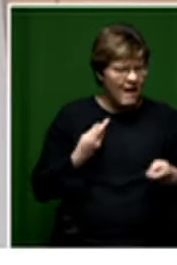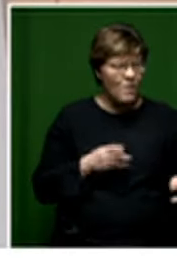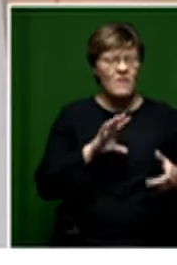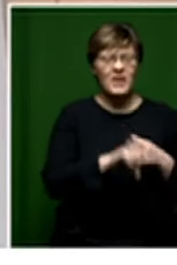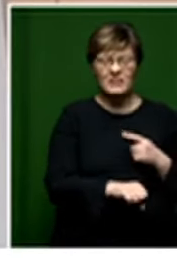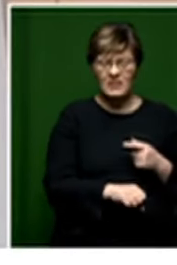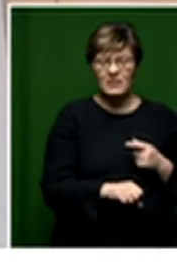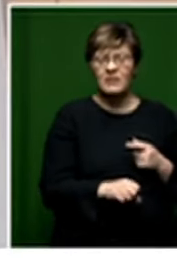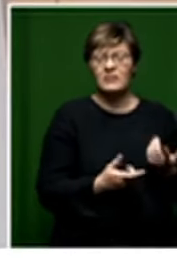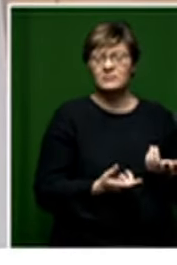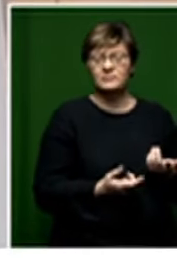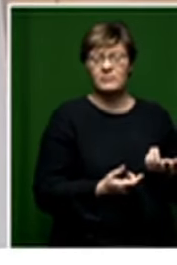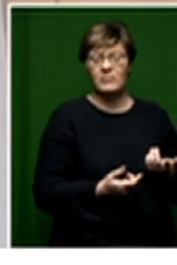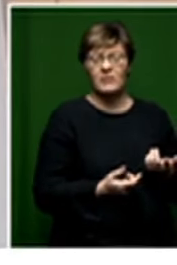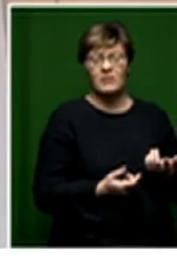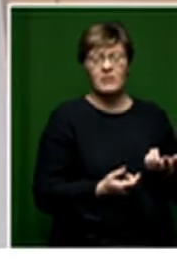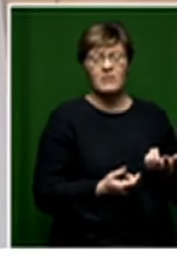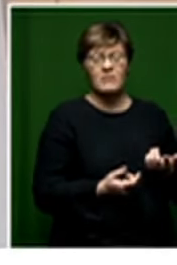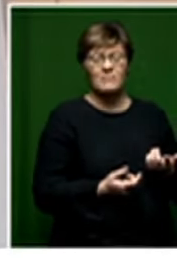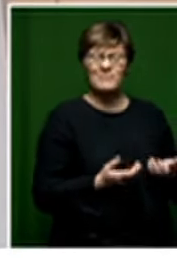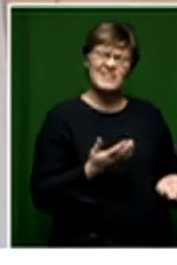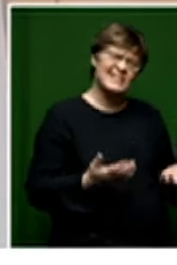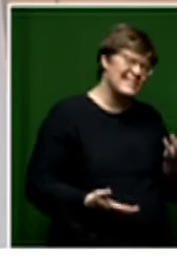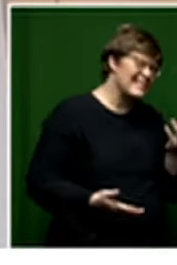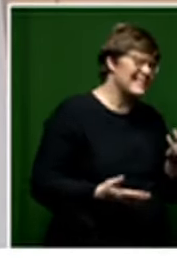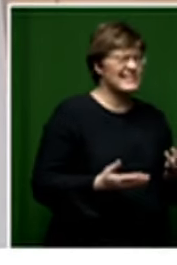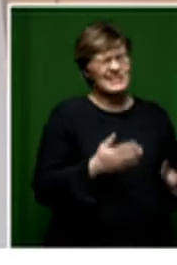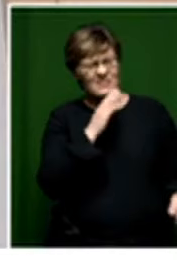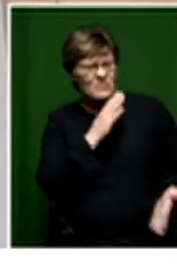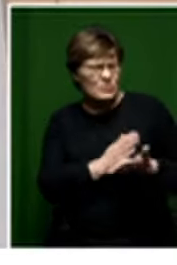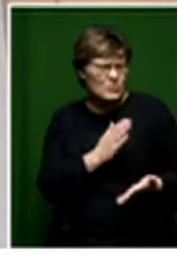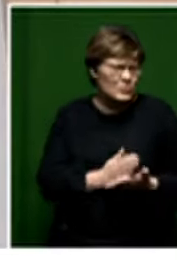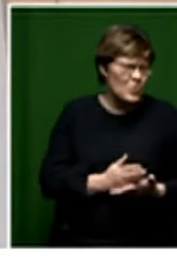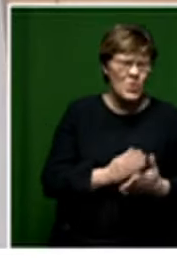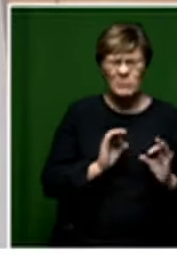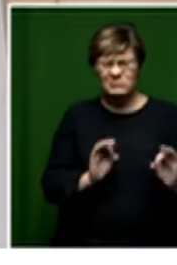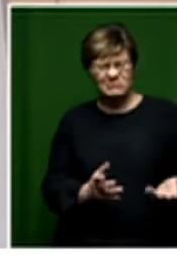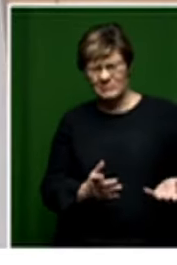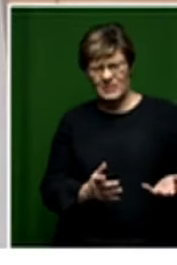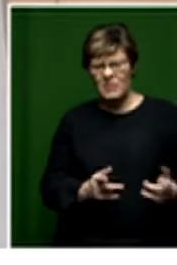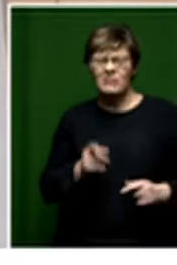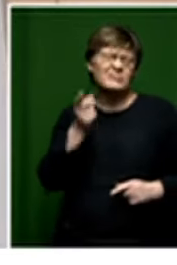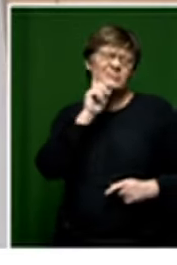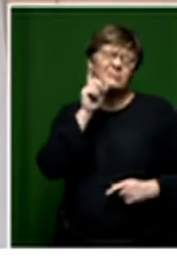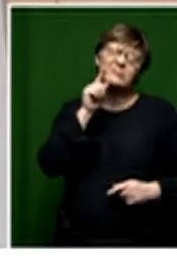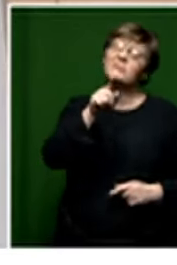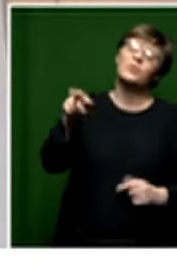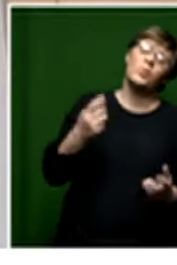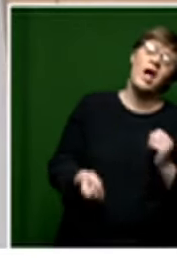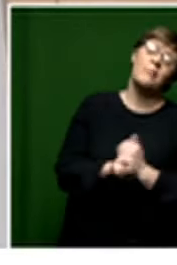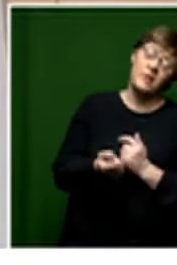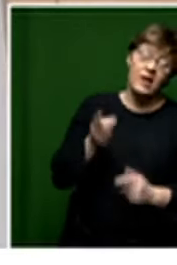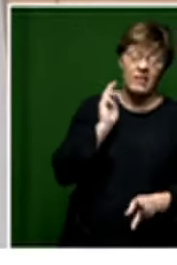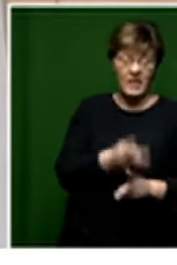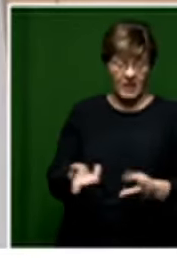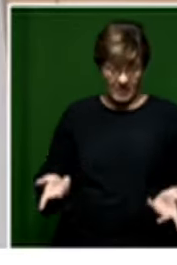find higher than average levels of uncertainty and a kind of wait and see attitude. So I think it's